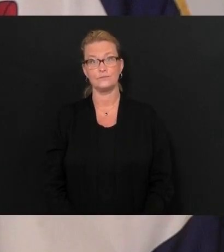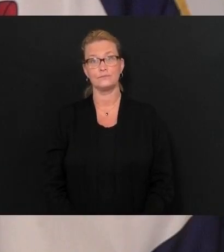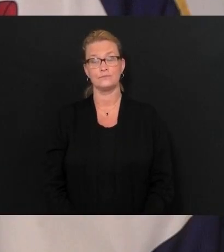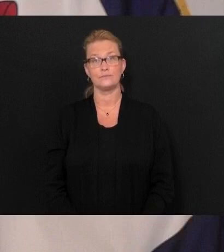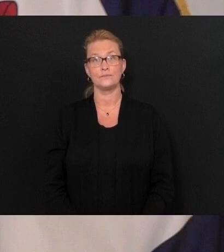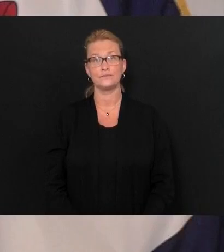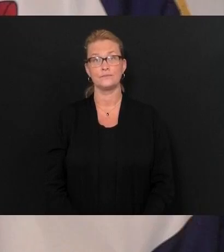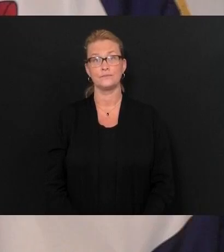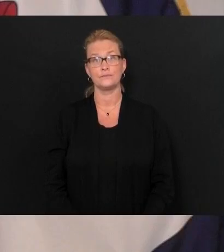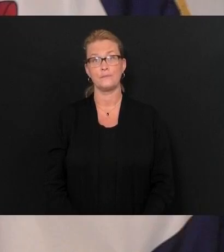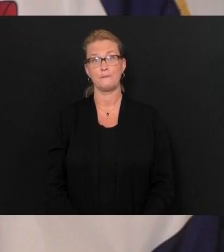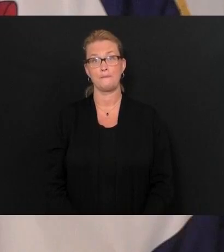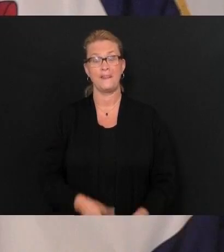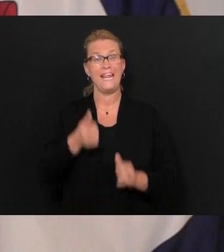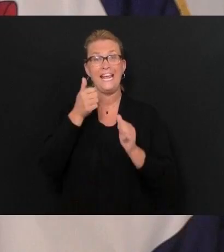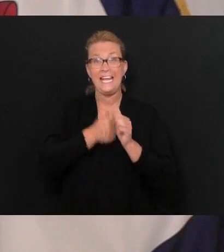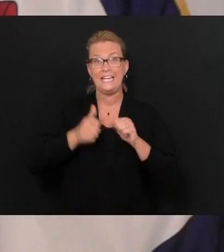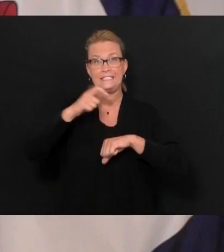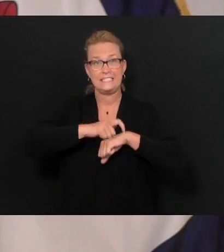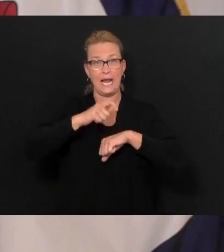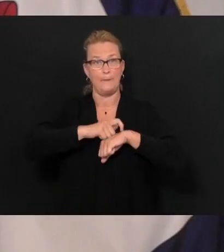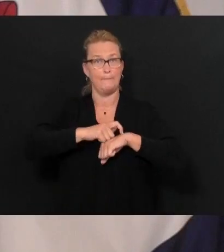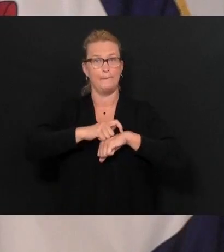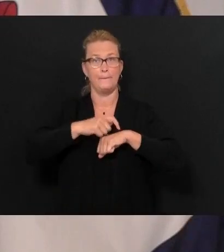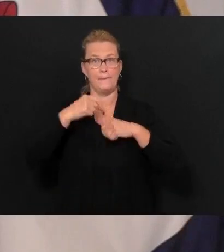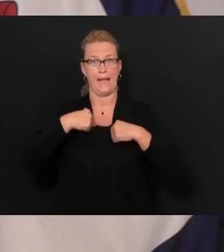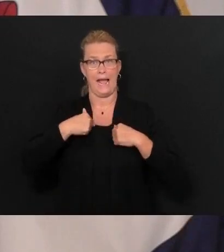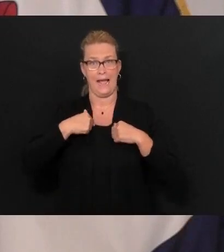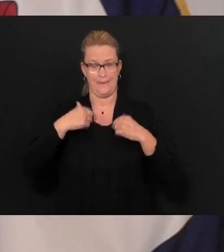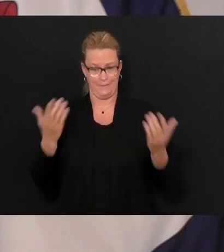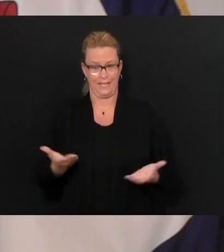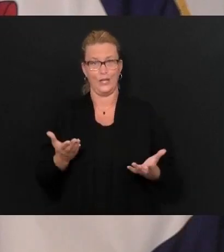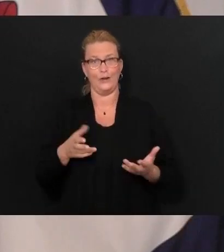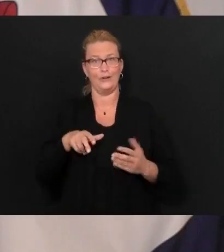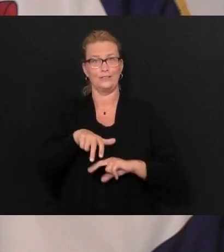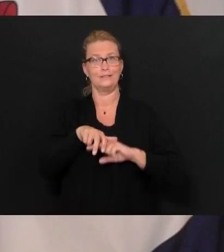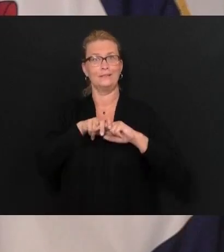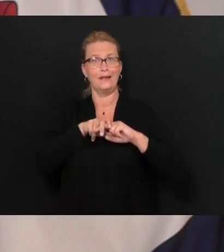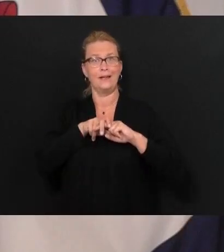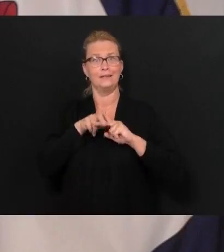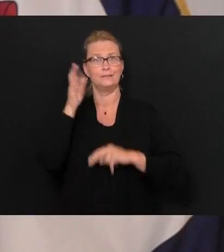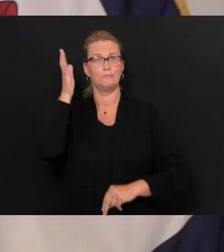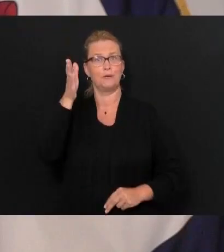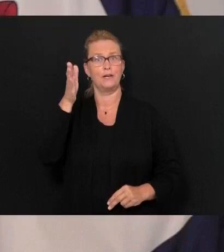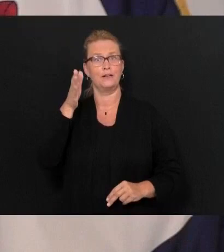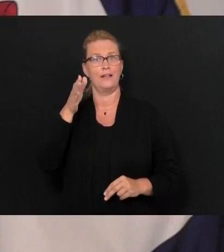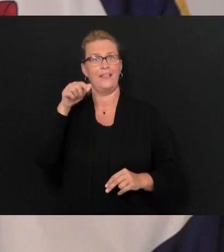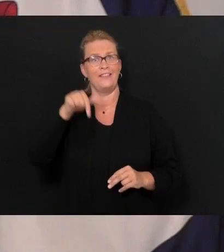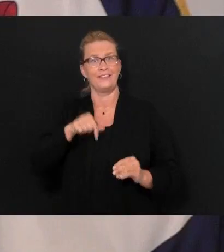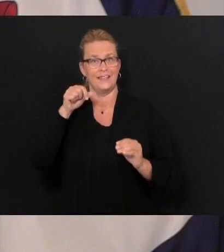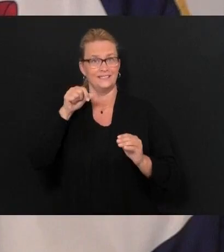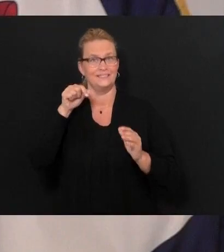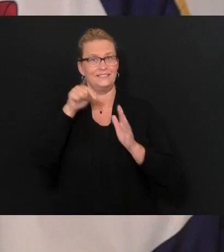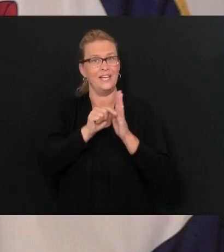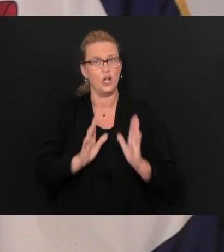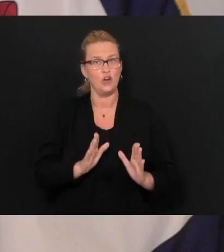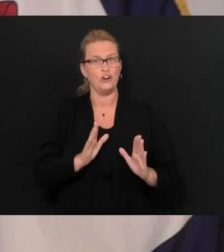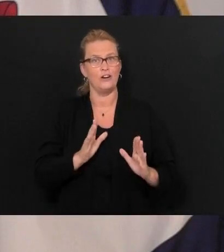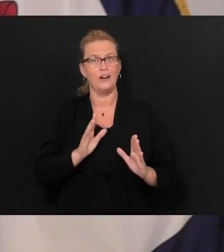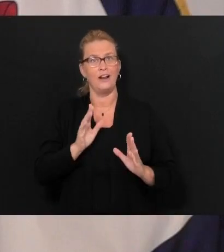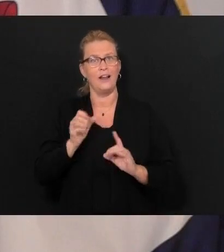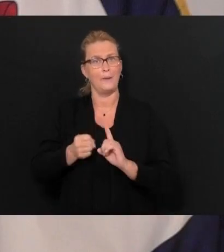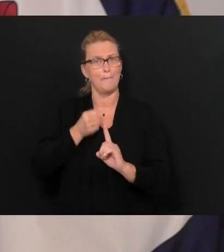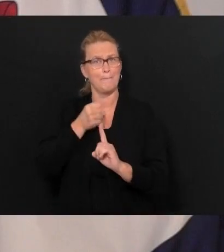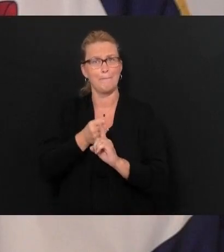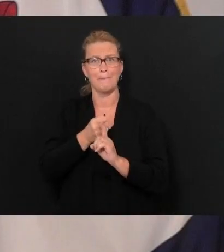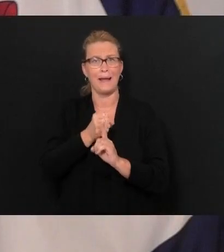I'm here, I tell you that this killer affects our elderly more than any, and we've absolutely got to